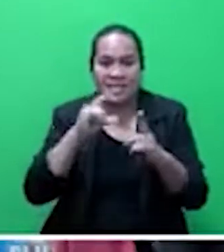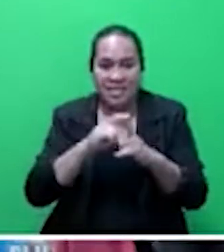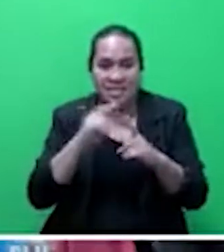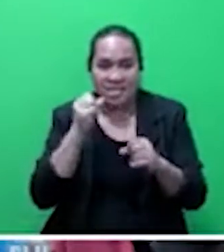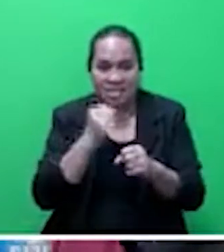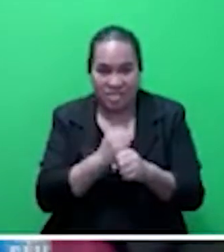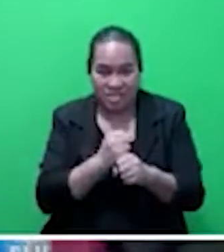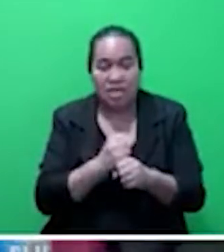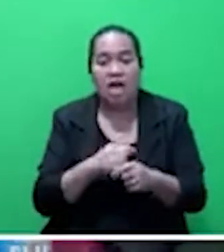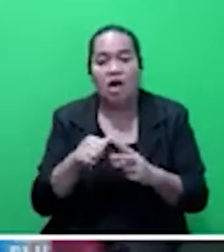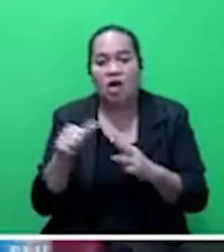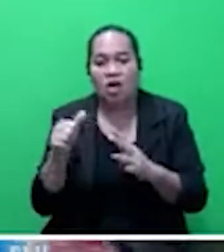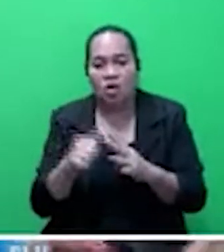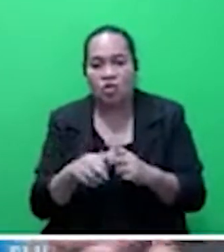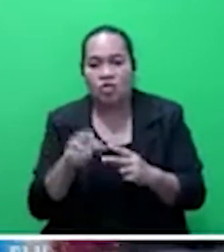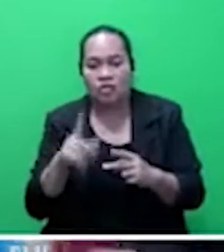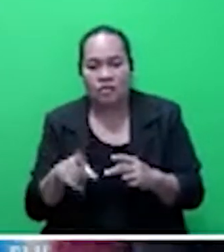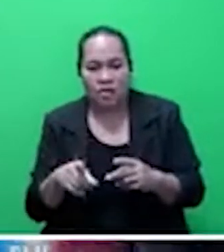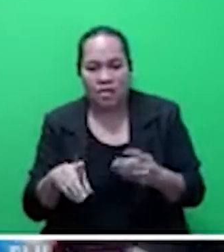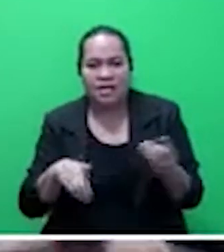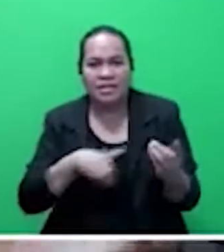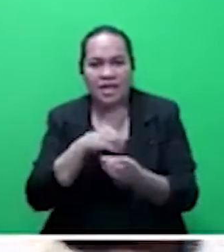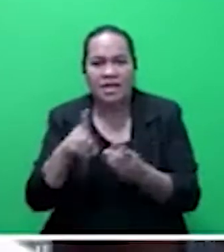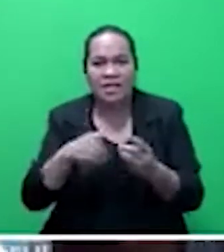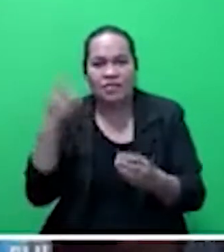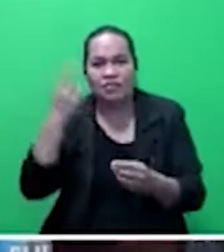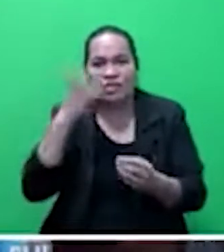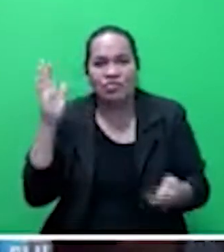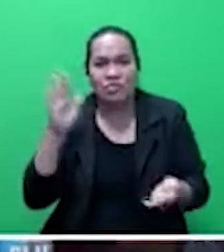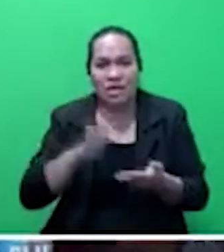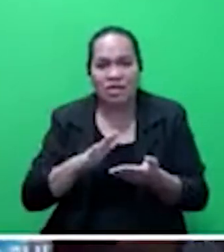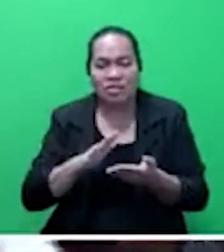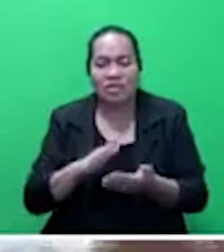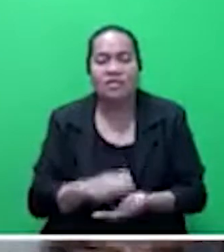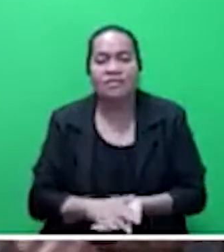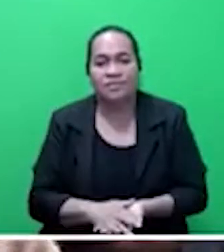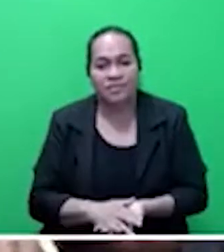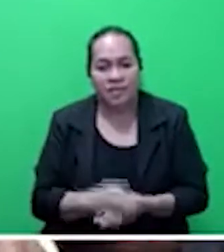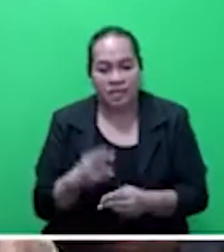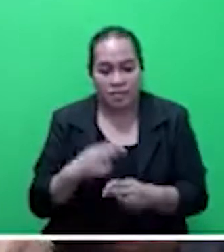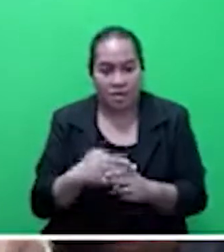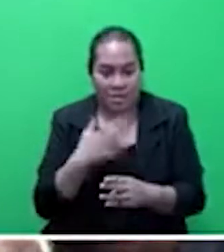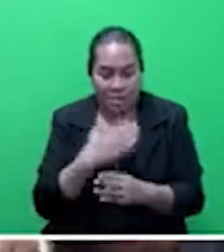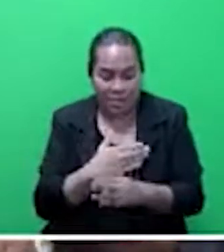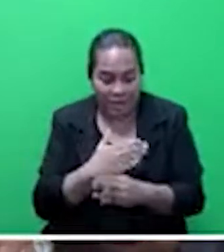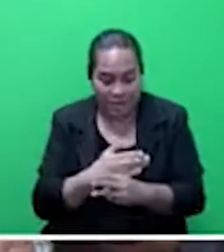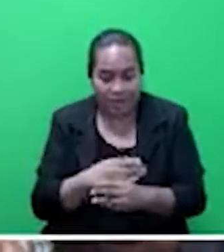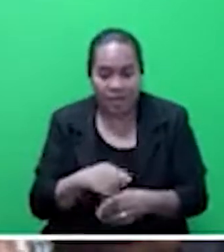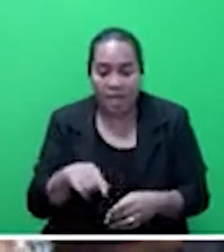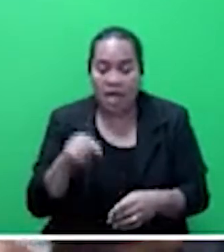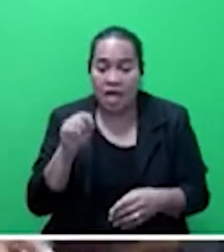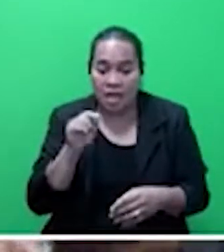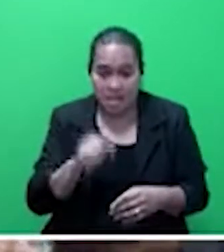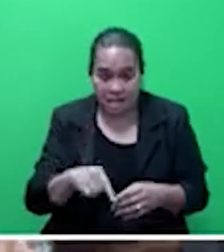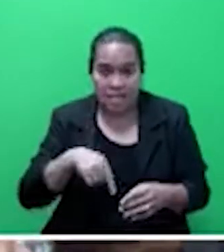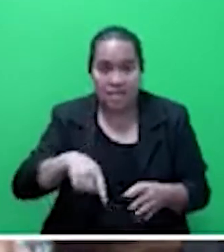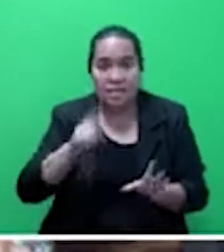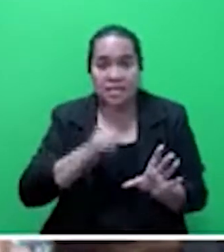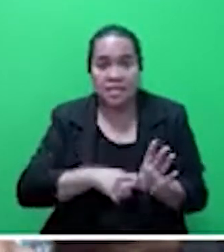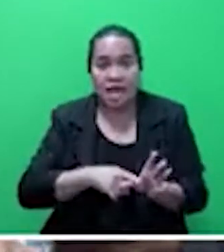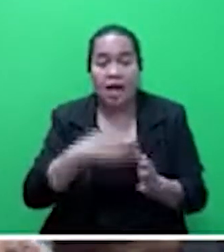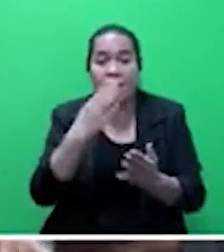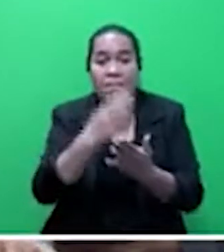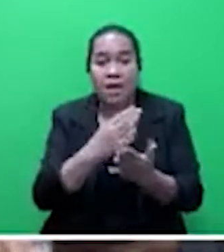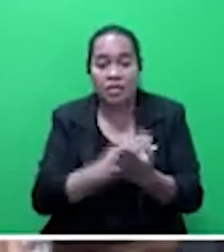and Sendai Framework for Disaster Risk Reduction. Mr. Speaker, this year's budget is a budget that